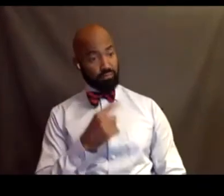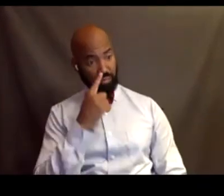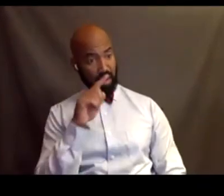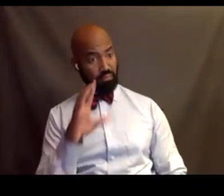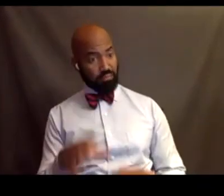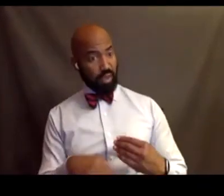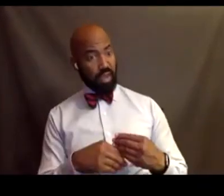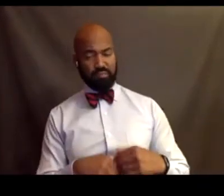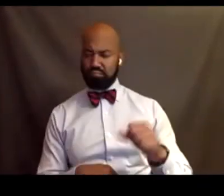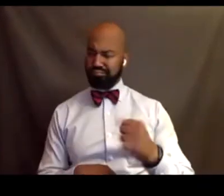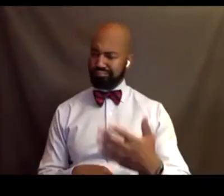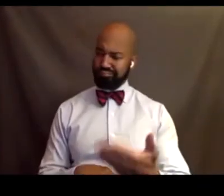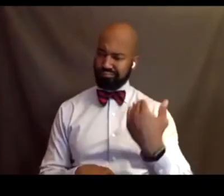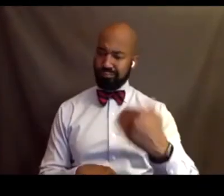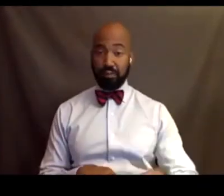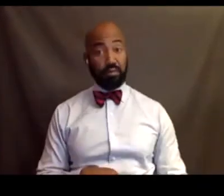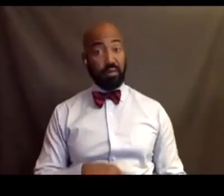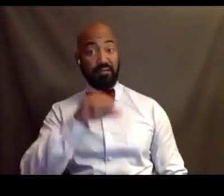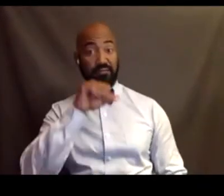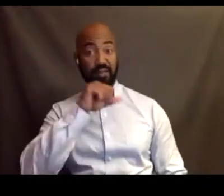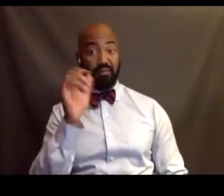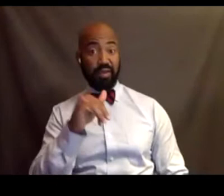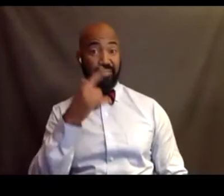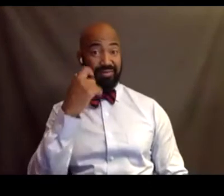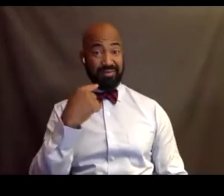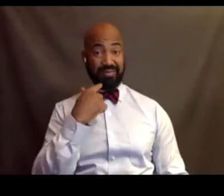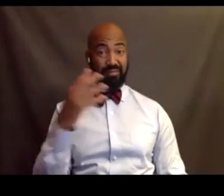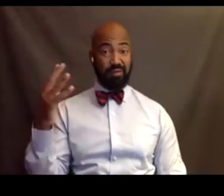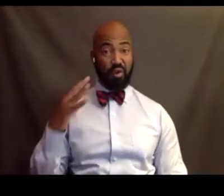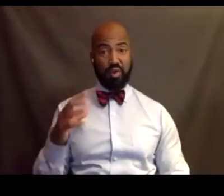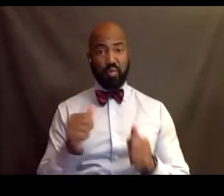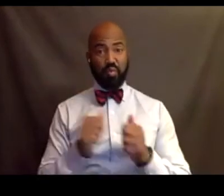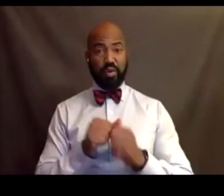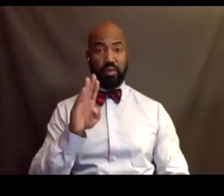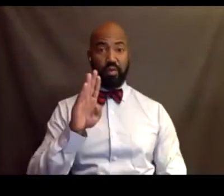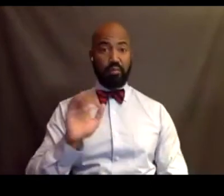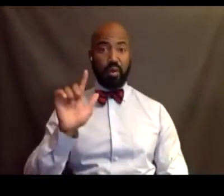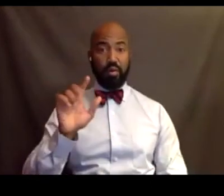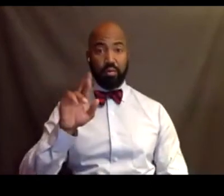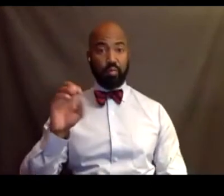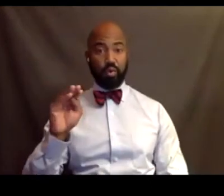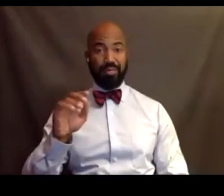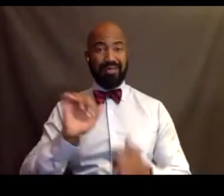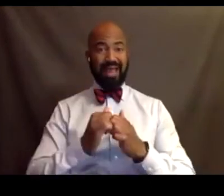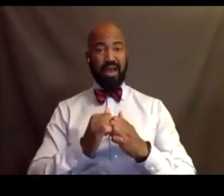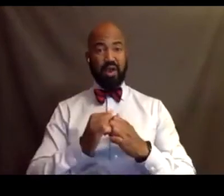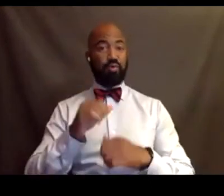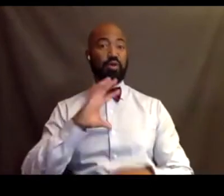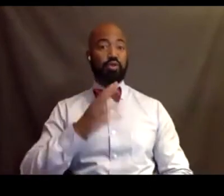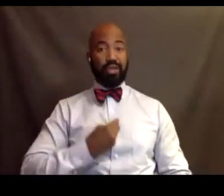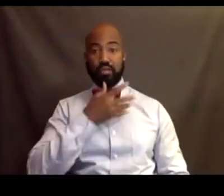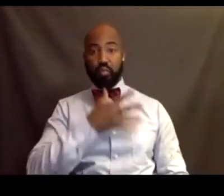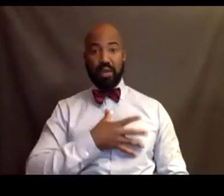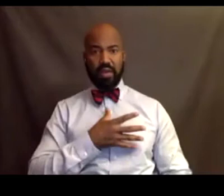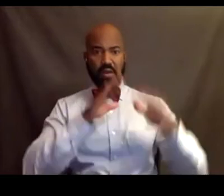Mm-hmm. I love that, because it's also one of those big things, that, like I said before, with ballroom and how the categories for trans women are based and